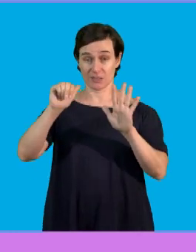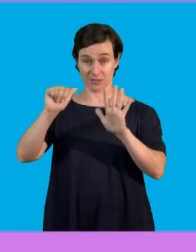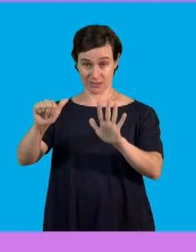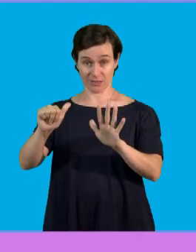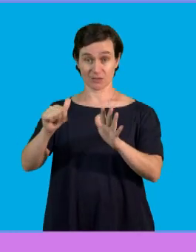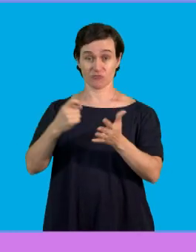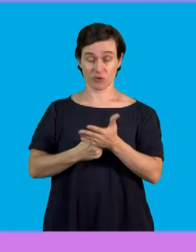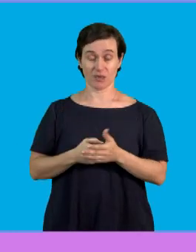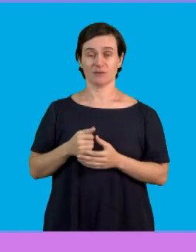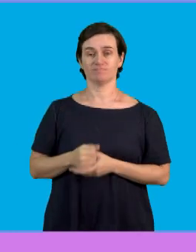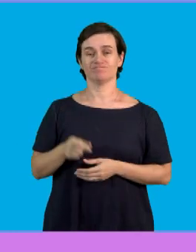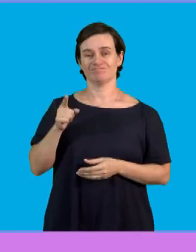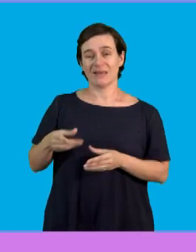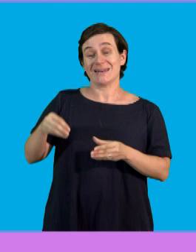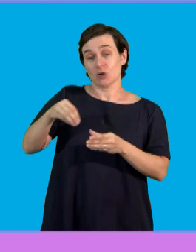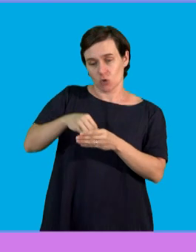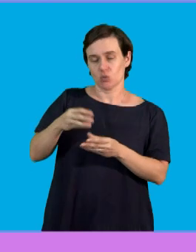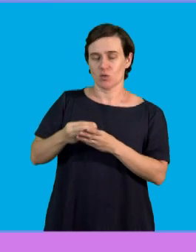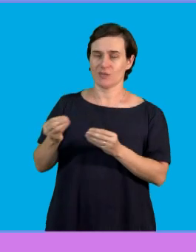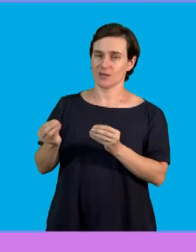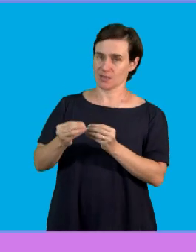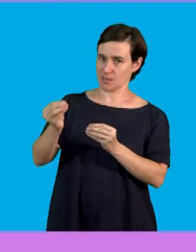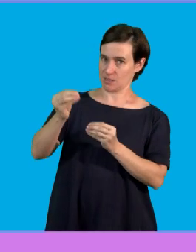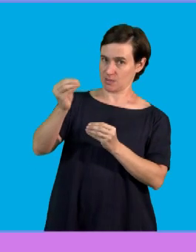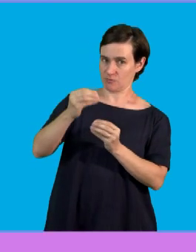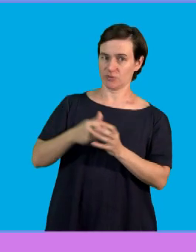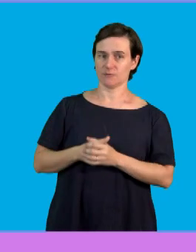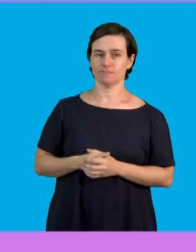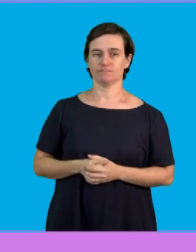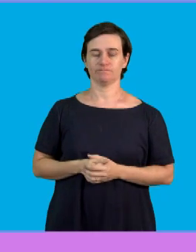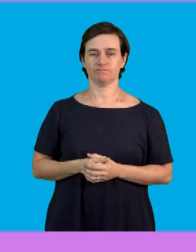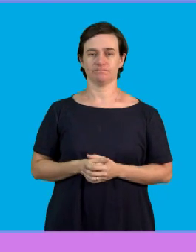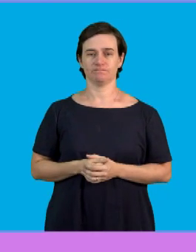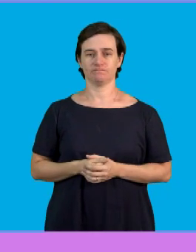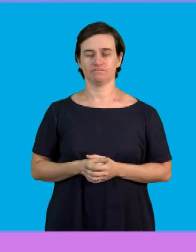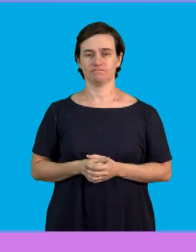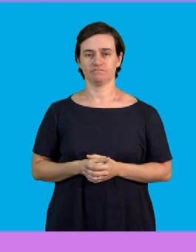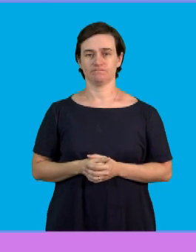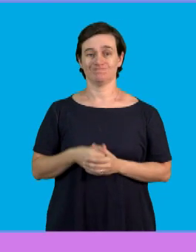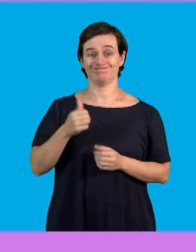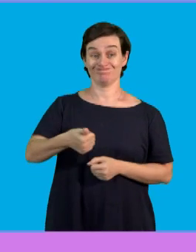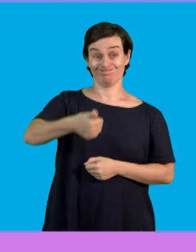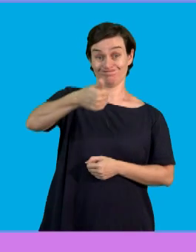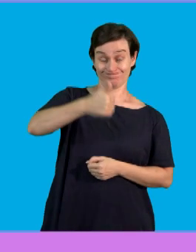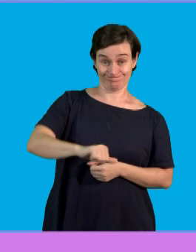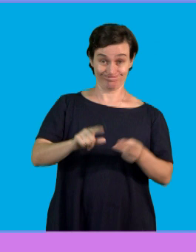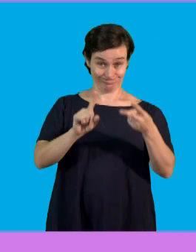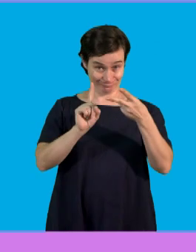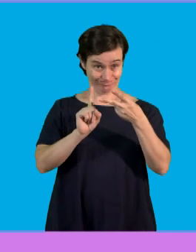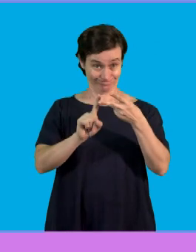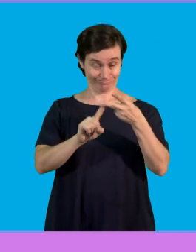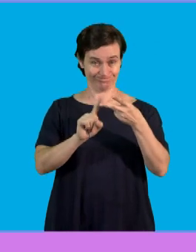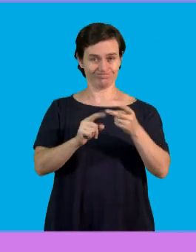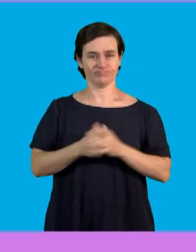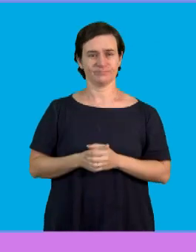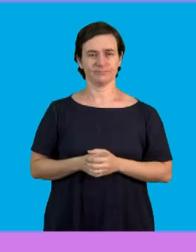47,386, including the interests. Right, now we move on looking at number